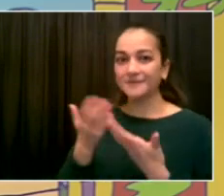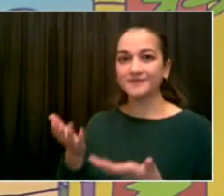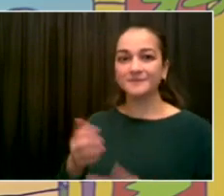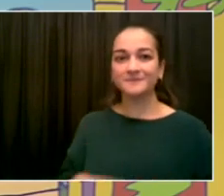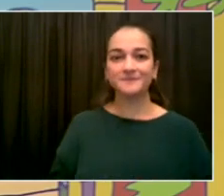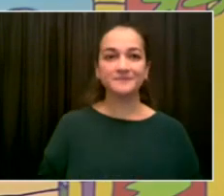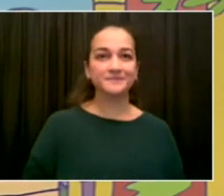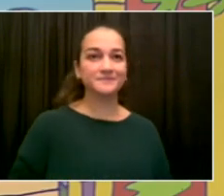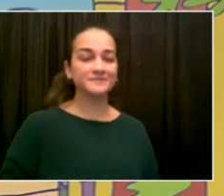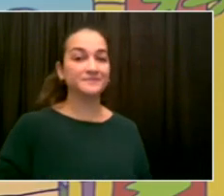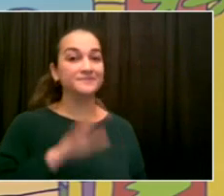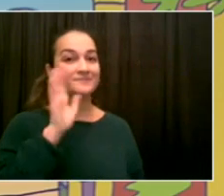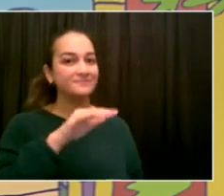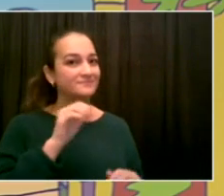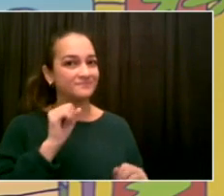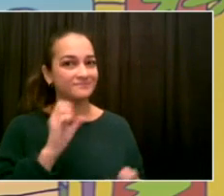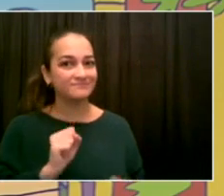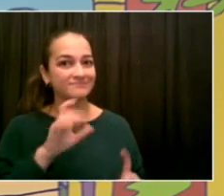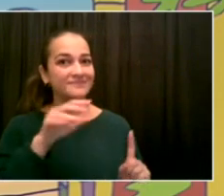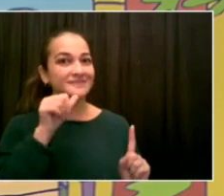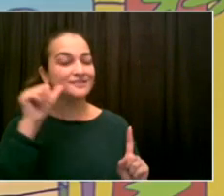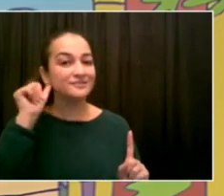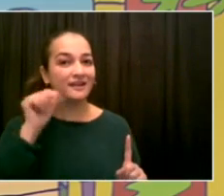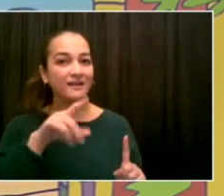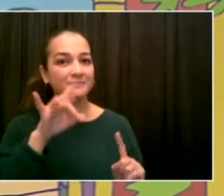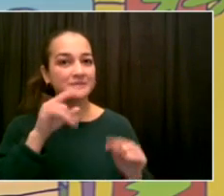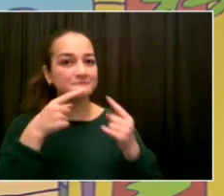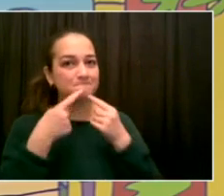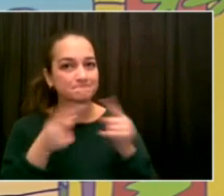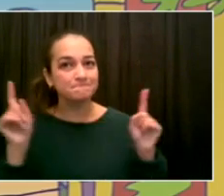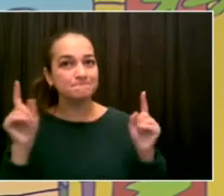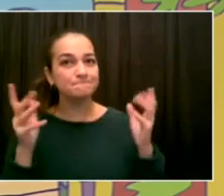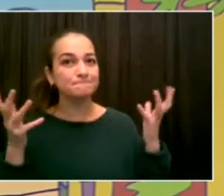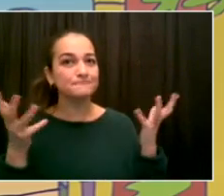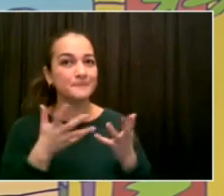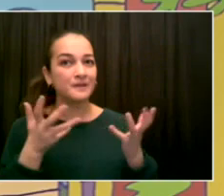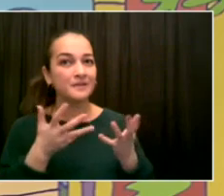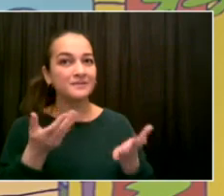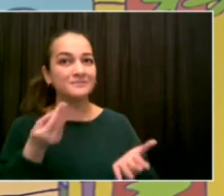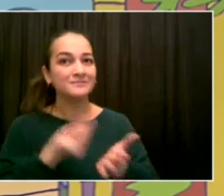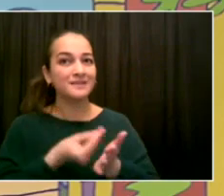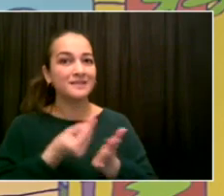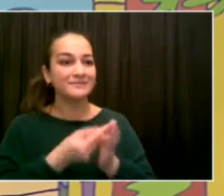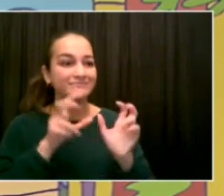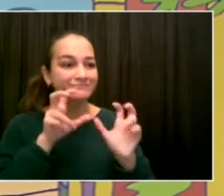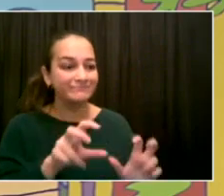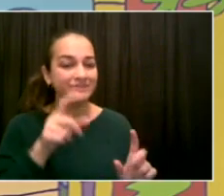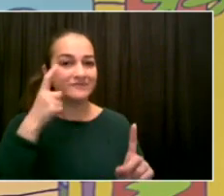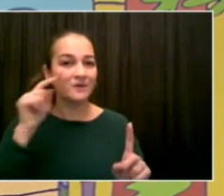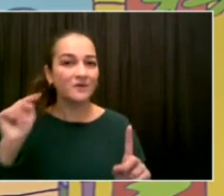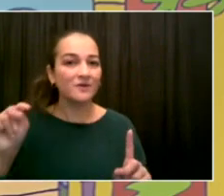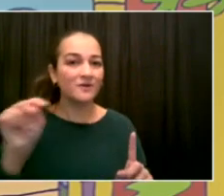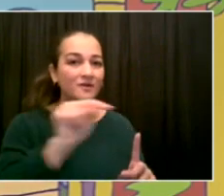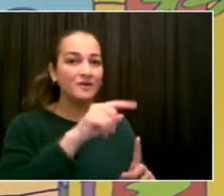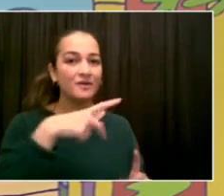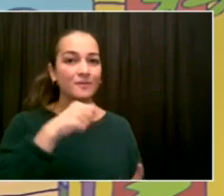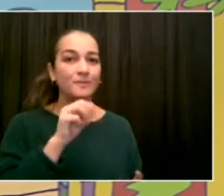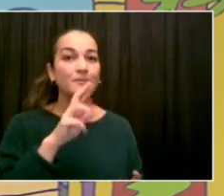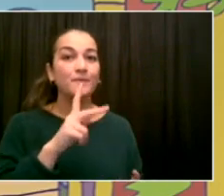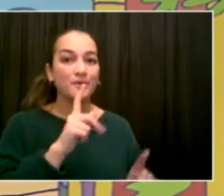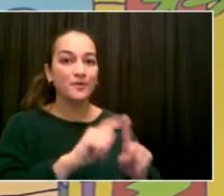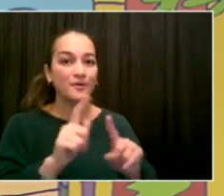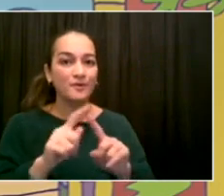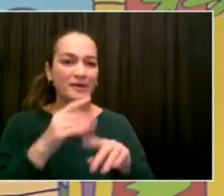city updating 10 new parks and 100 over the next 10 years. I was wondering if you could please describe the process by which the Community